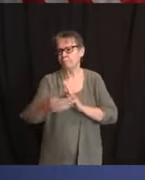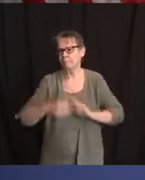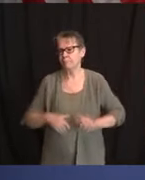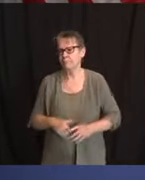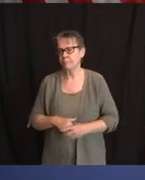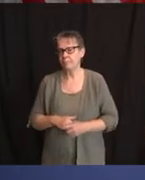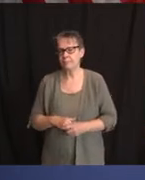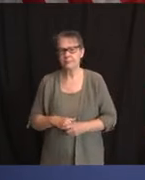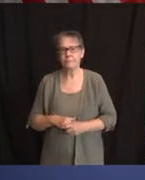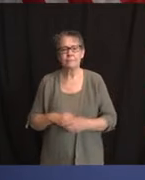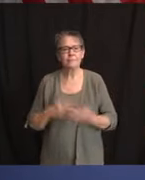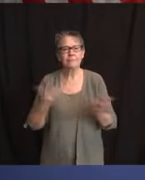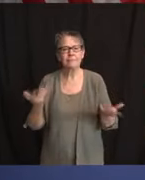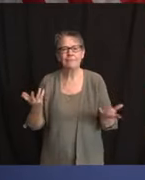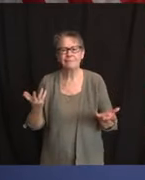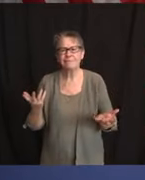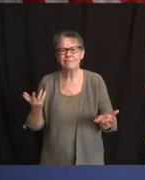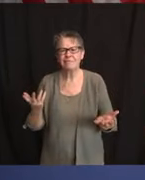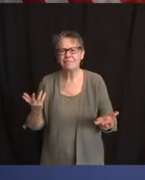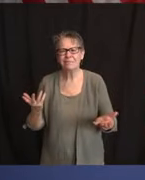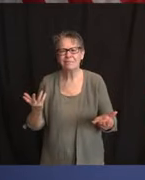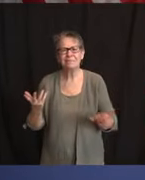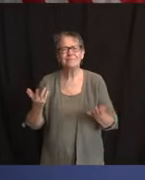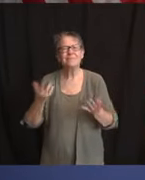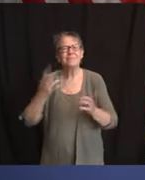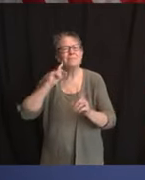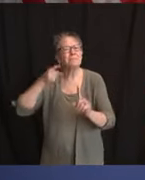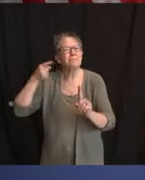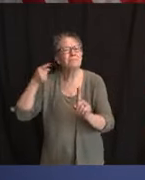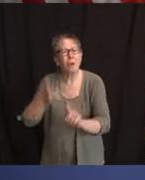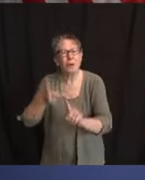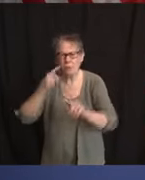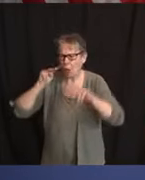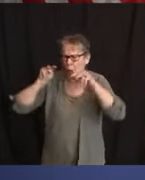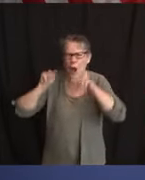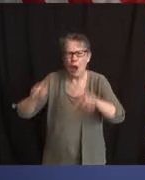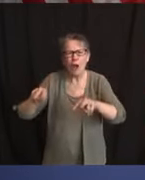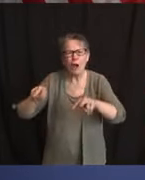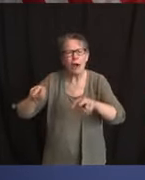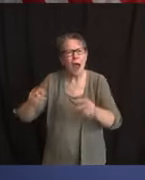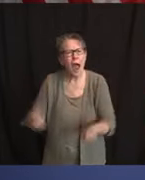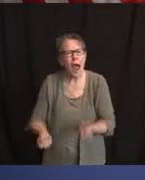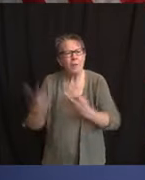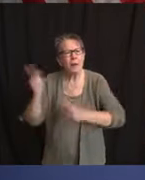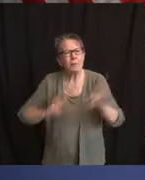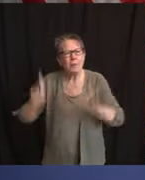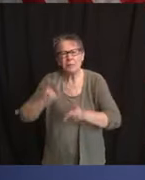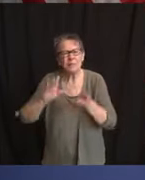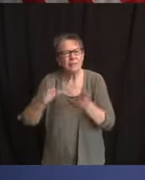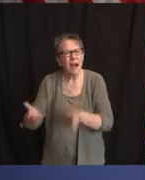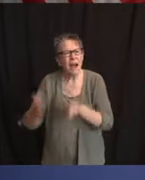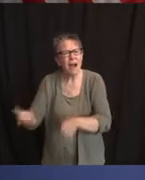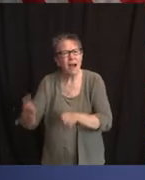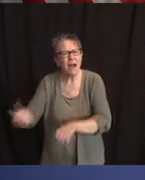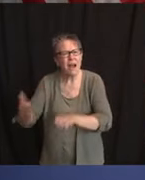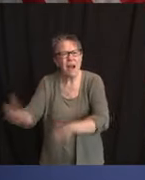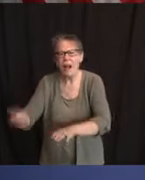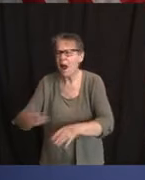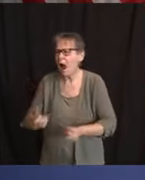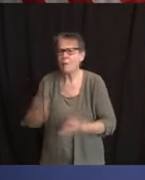for a moment, because that's the loss that you can never get back. This is among the most heartbreaking ones that we hear about.